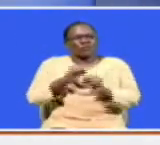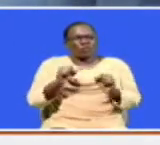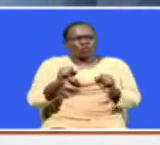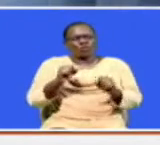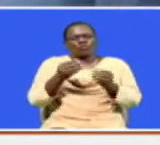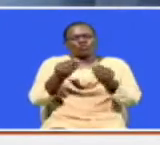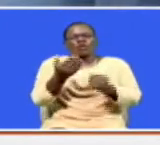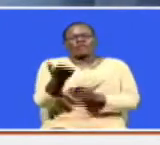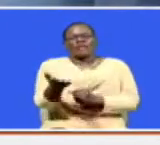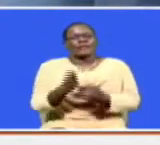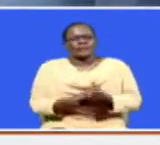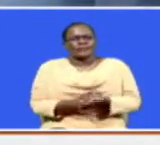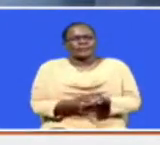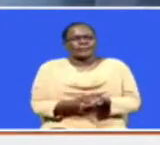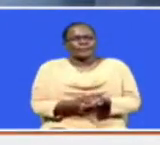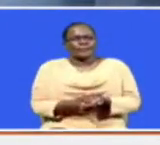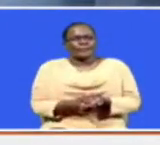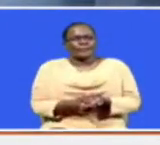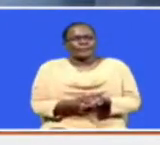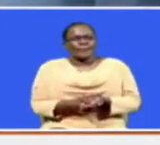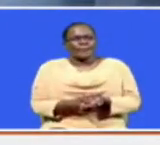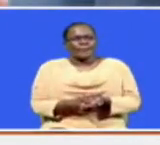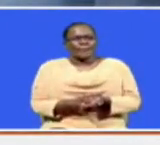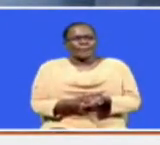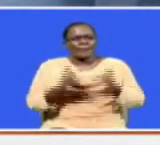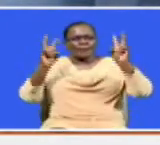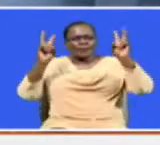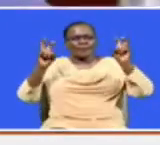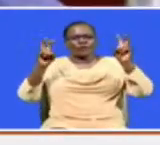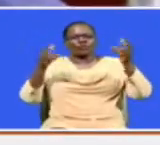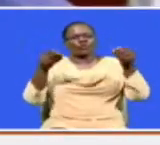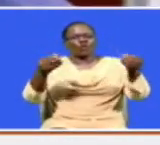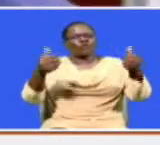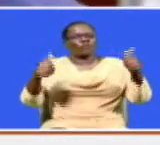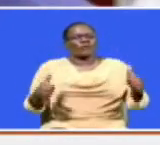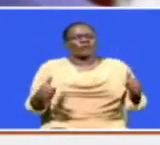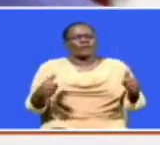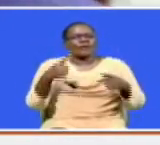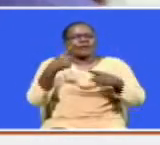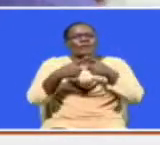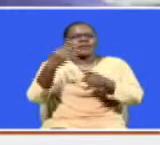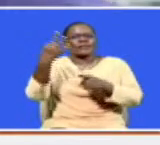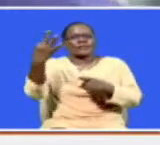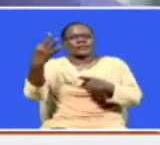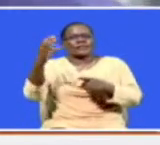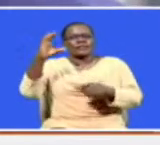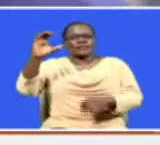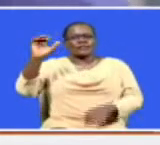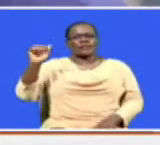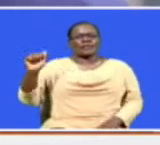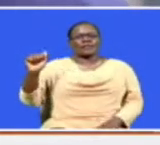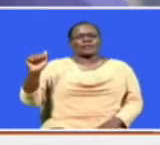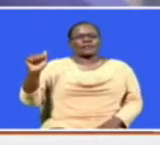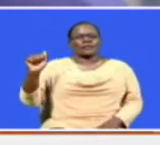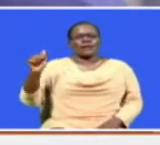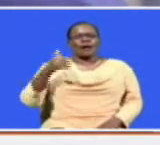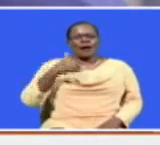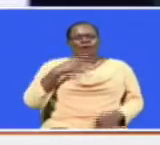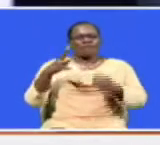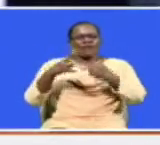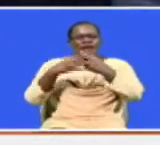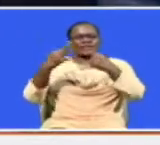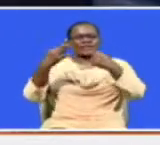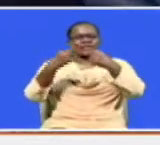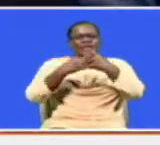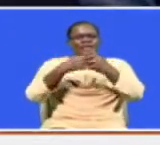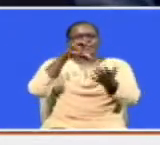down. They've not been, the issues have not been resolved. For the last 3 years, Communication Authority has handled 98